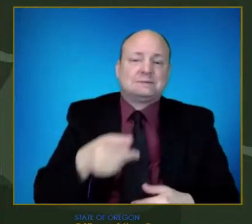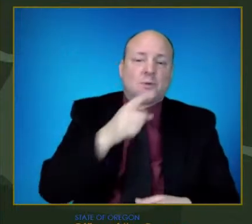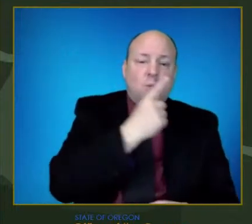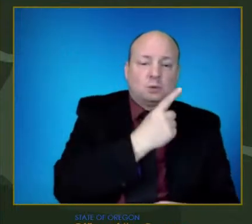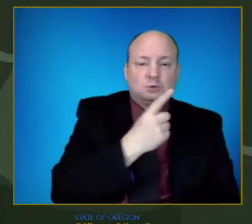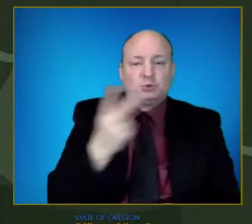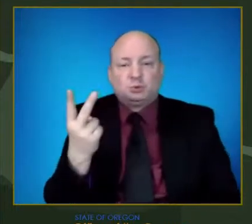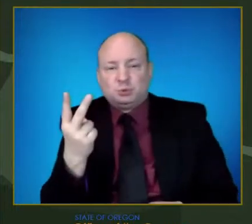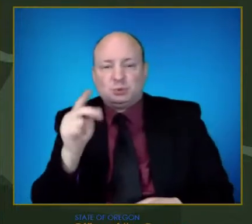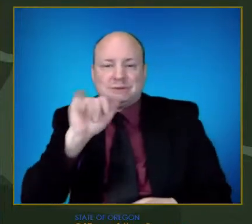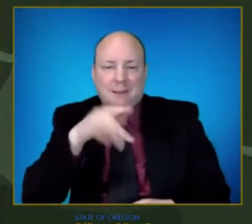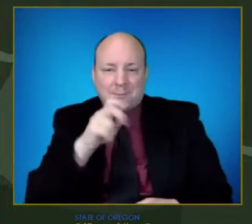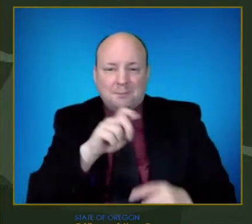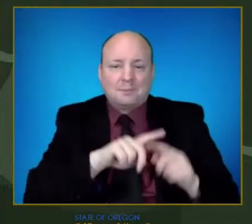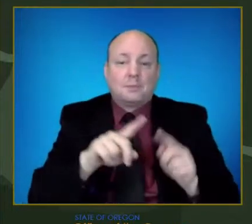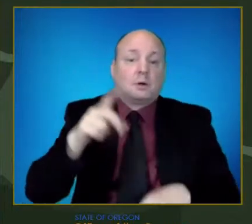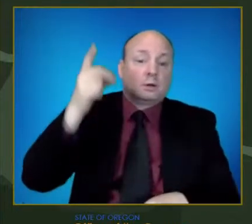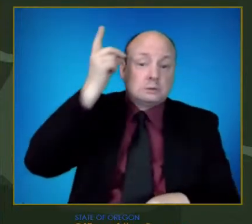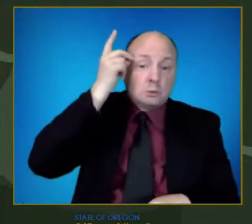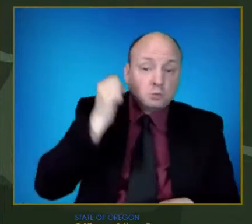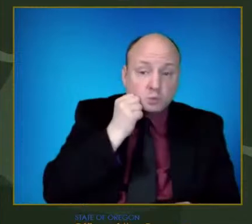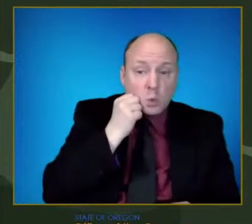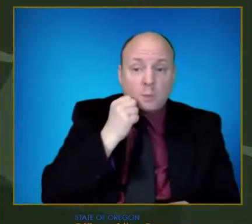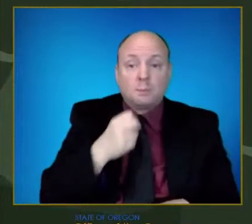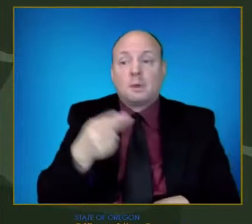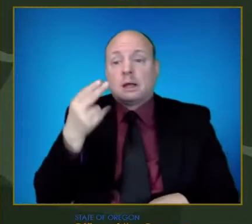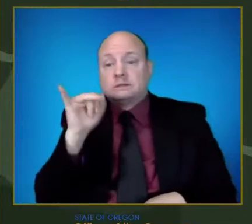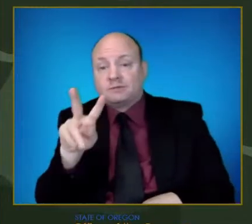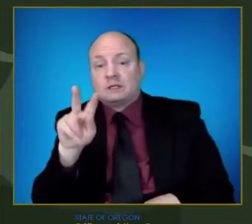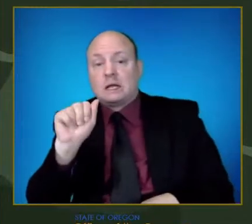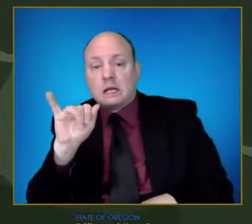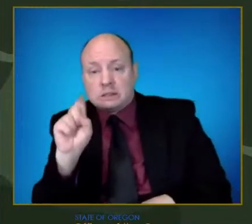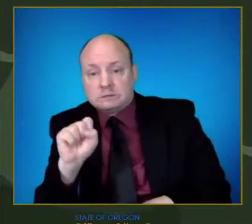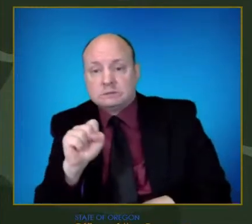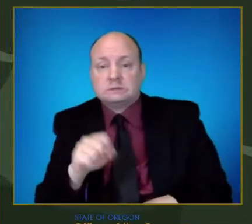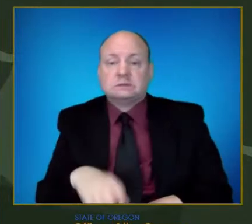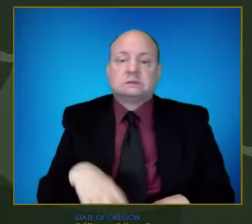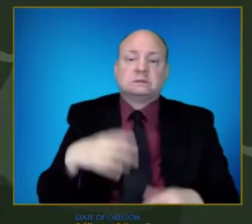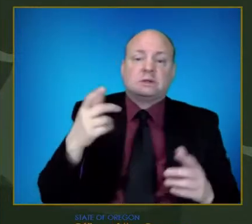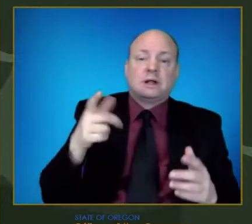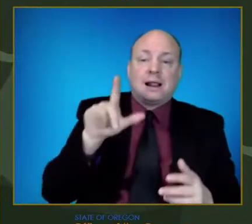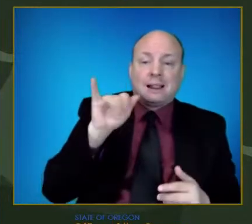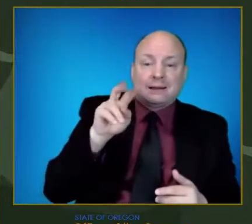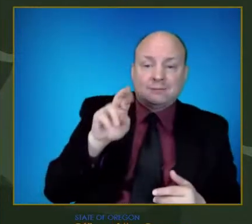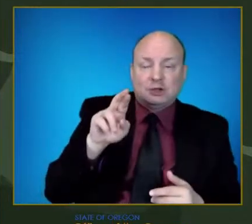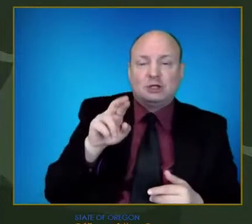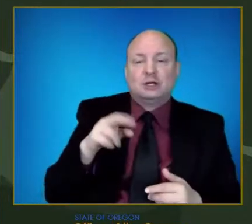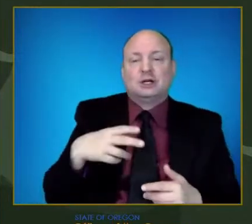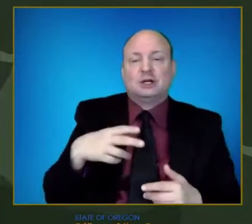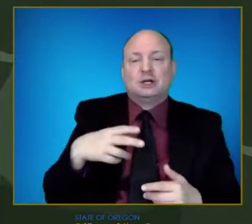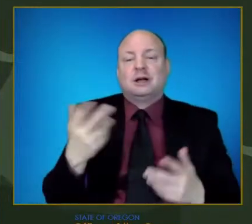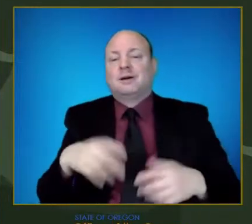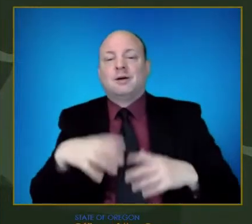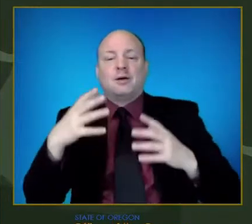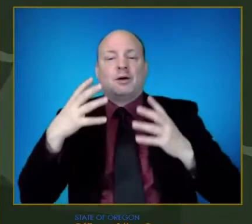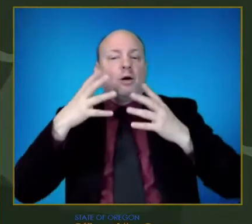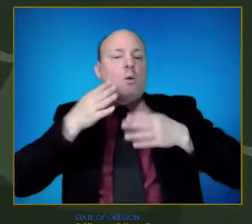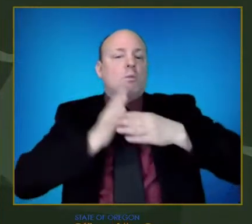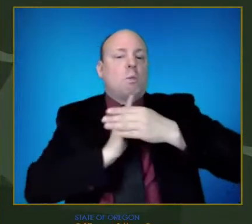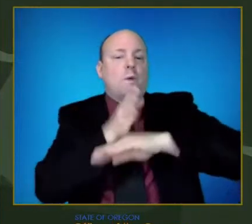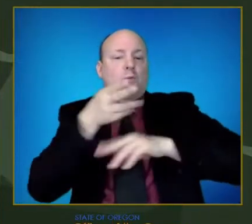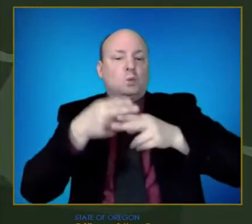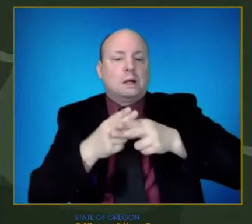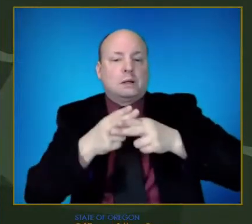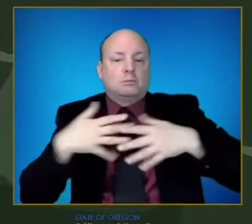HIV infection, liver disease, overweight and obesity, pregnancy, sickle cell disease or